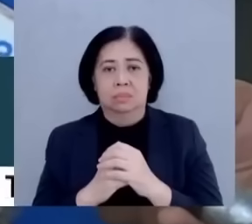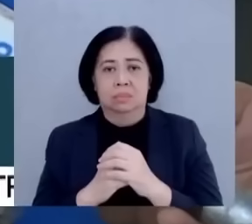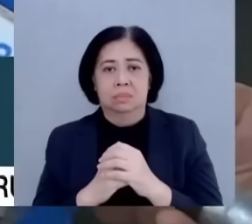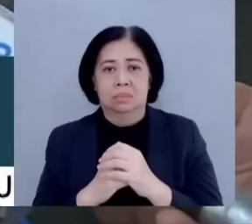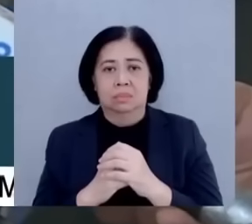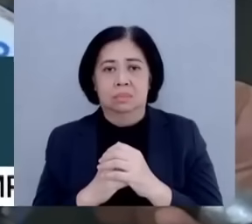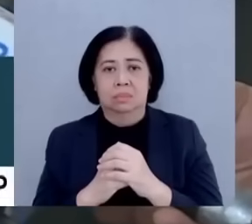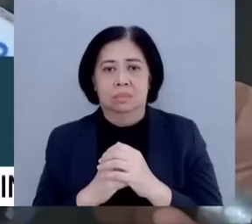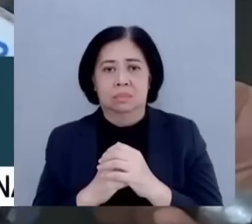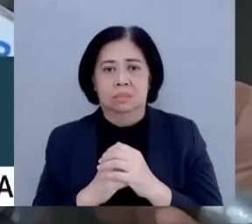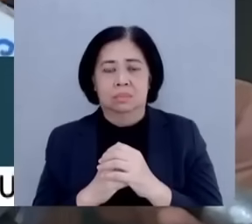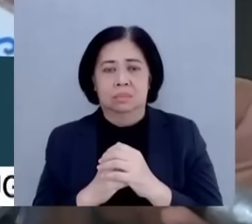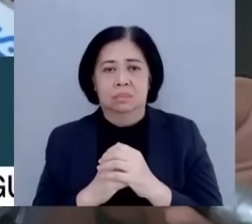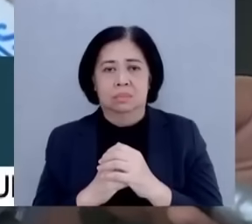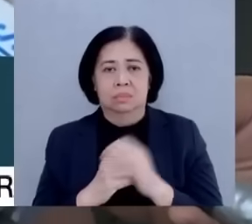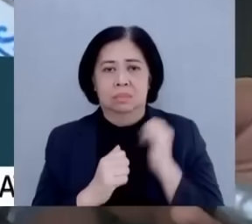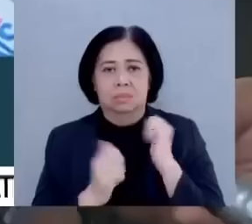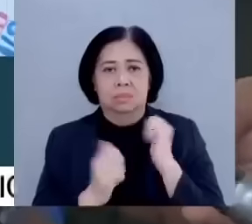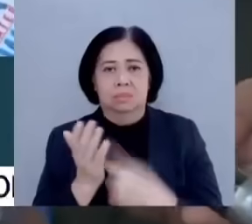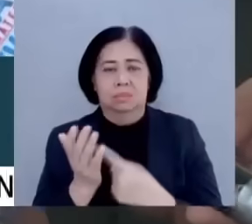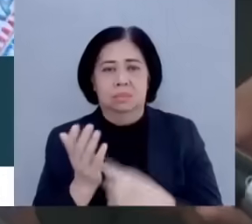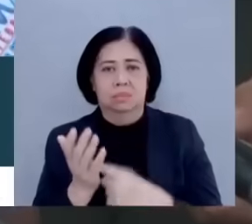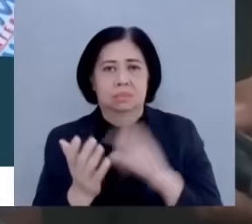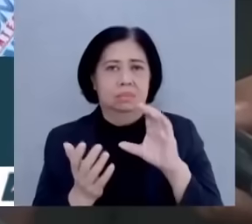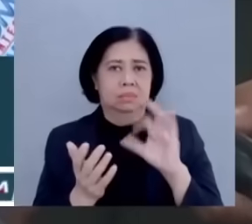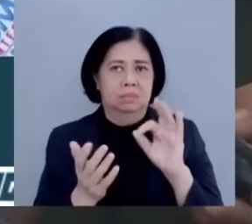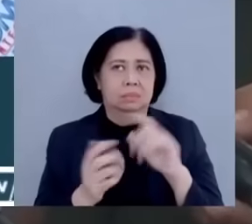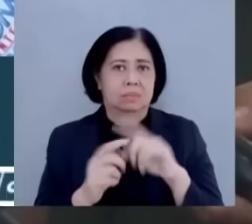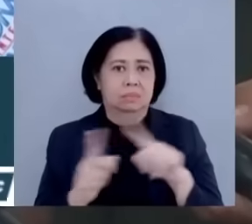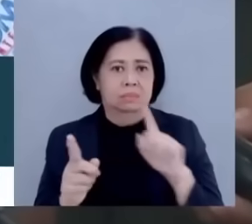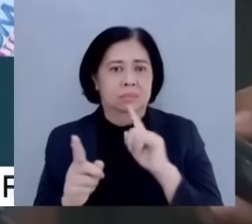ayoko naman kasi mag-discuss ng CFBA, but in fact,